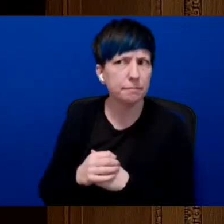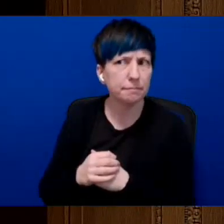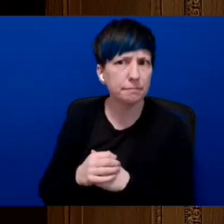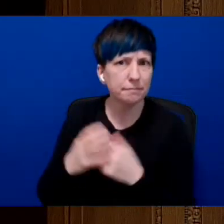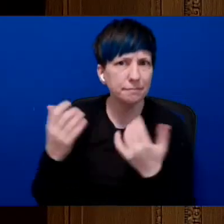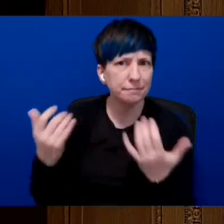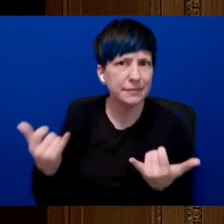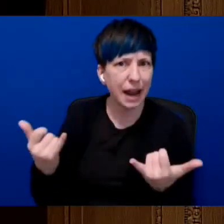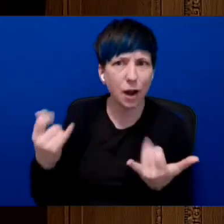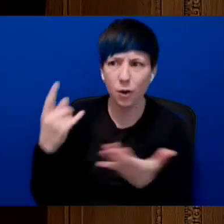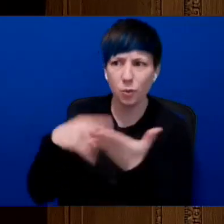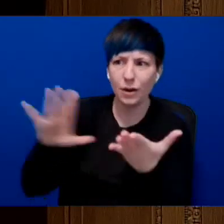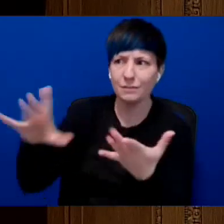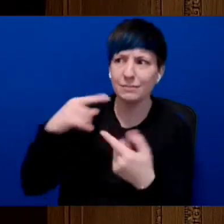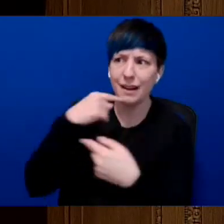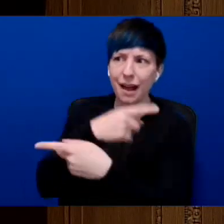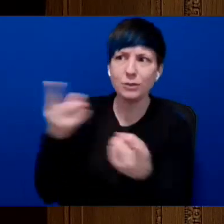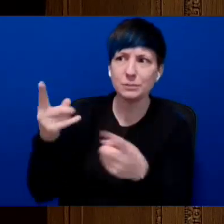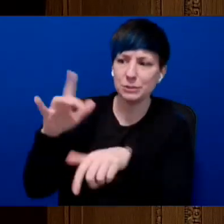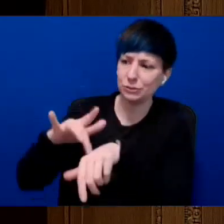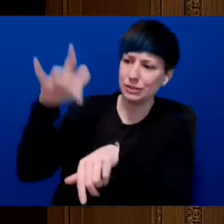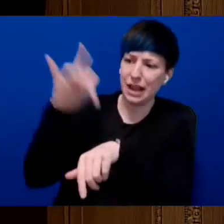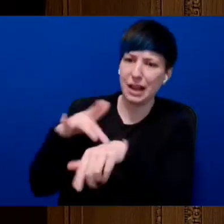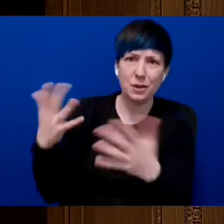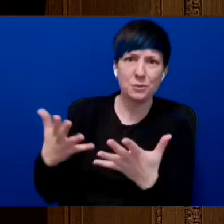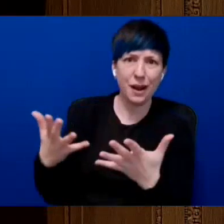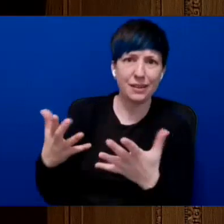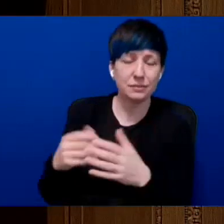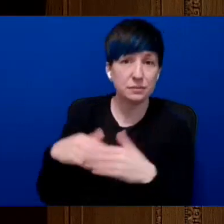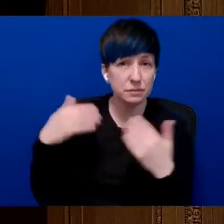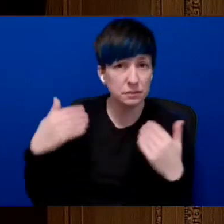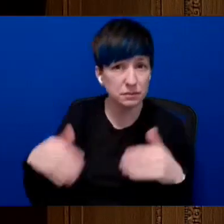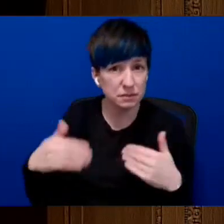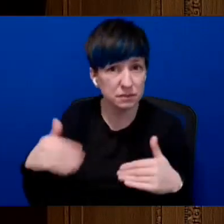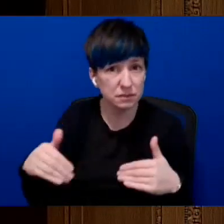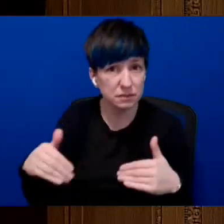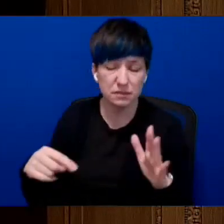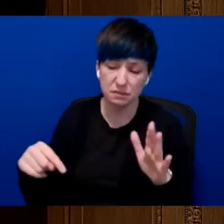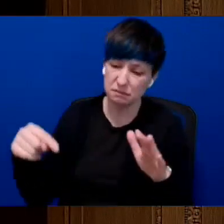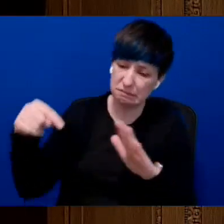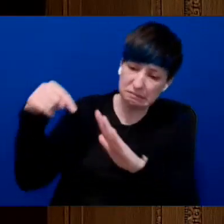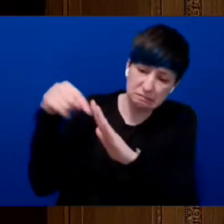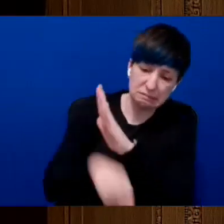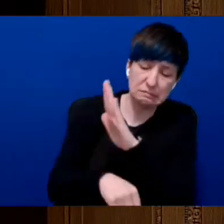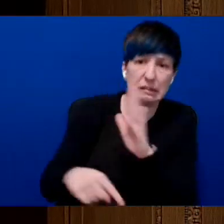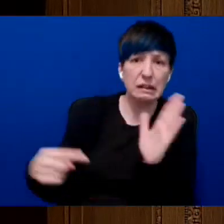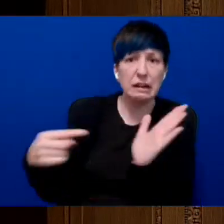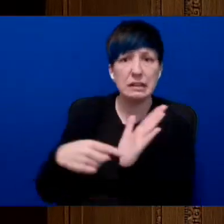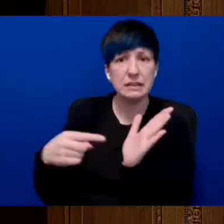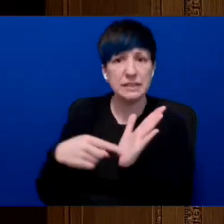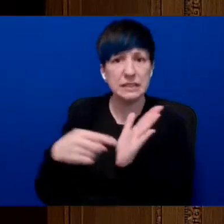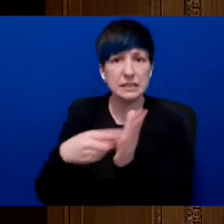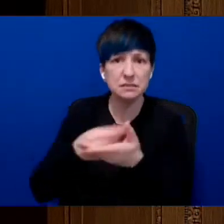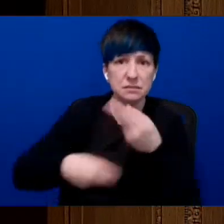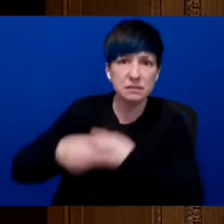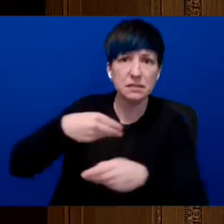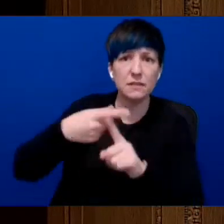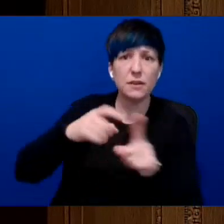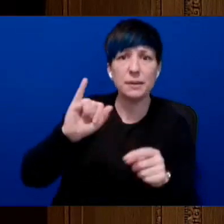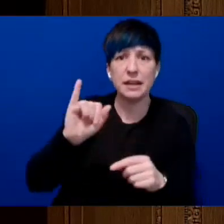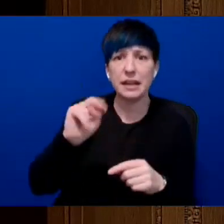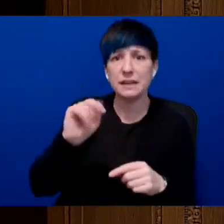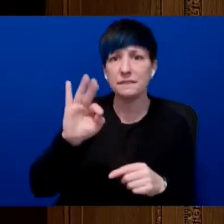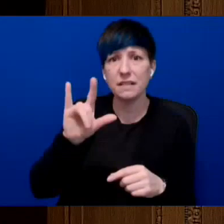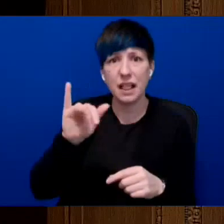inflationary budget deficit in the history of BC certainly qualifies as big. But it turns out